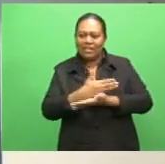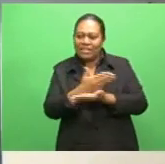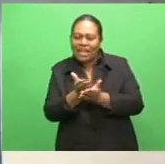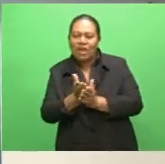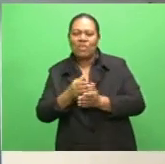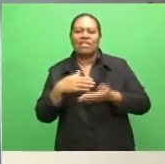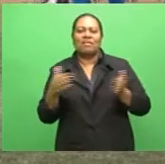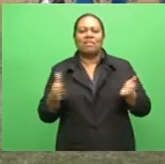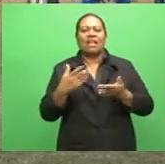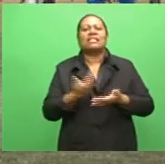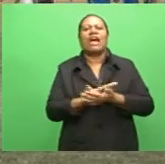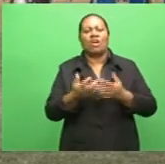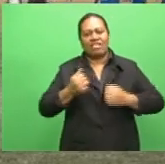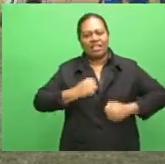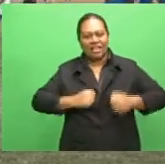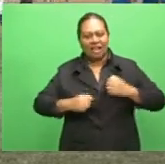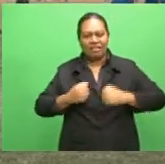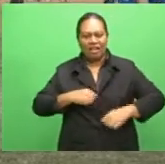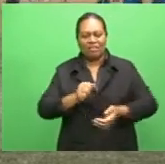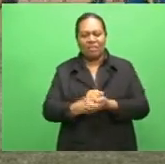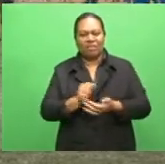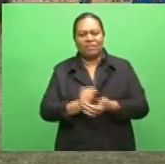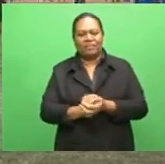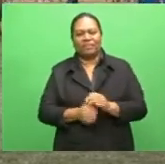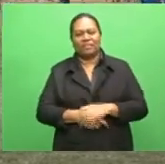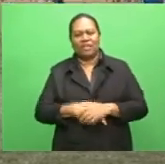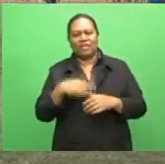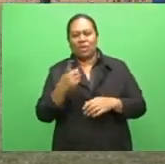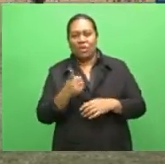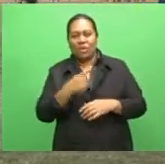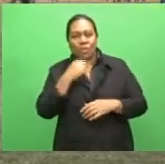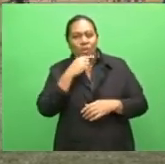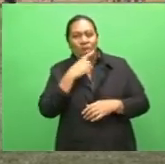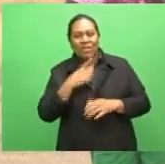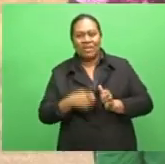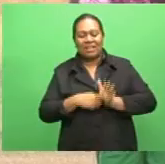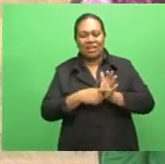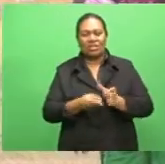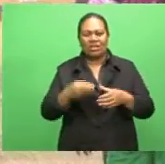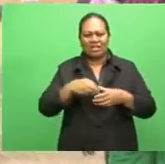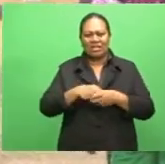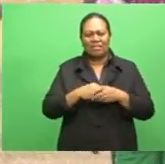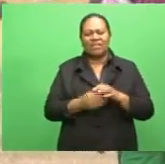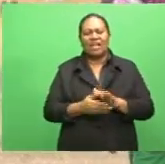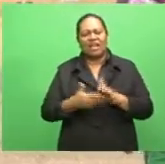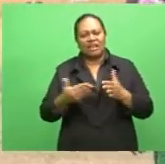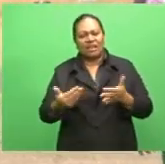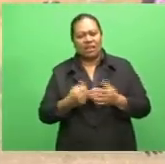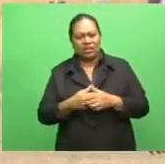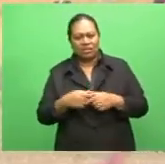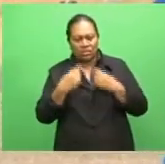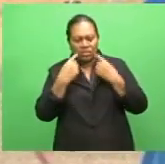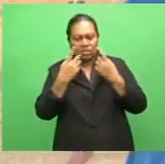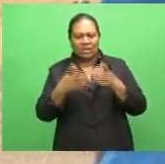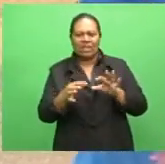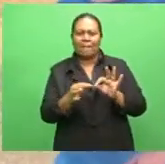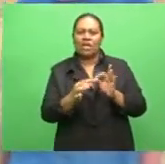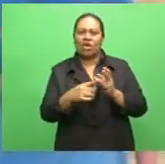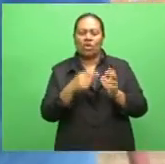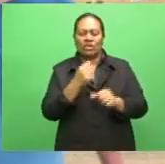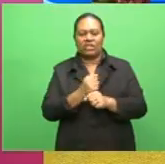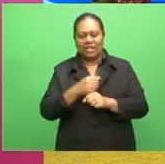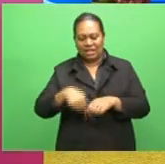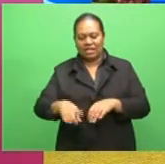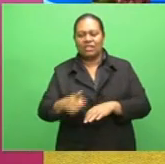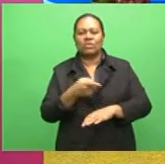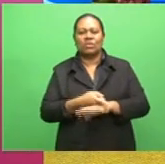suffered. Valerio Nawatu, who was with Lautoka when he was suspended, is highly unlikely to feature at the Punja's Battle of the Giants tournament this week.